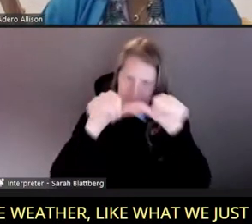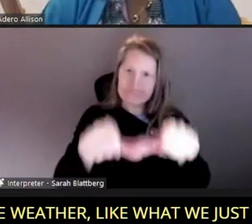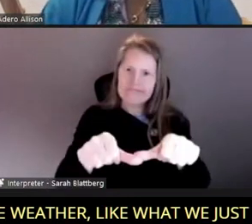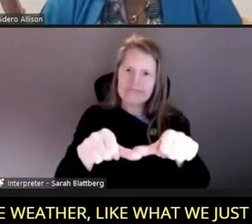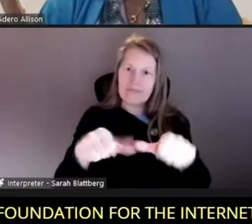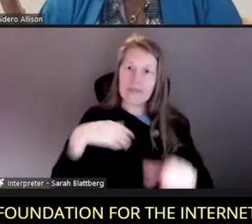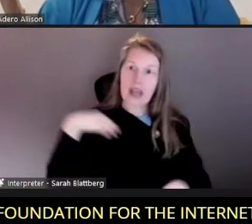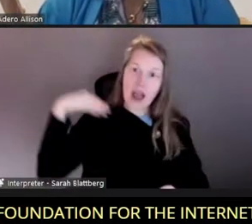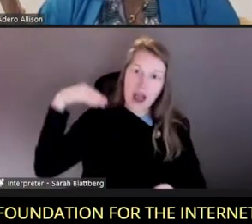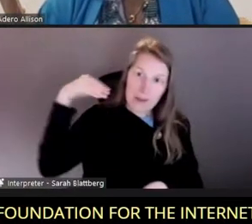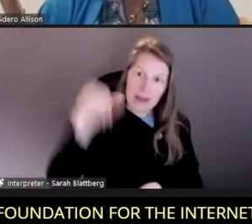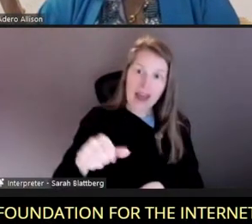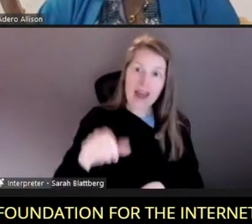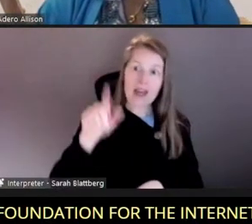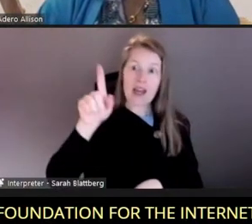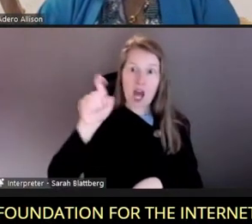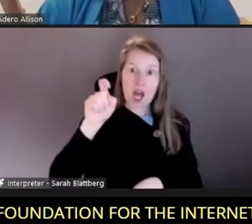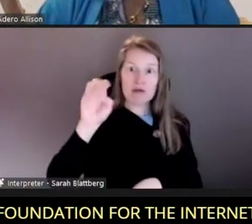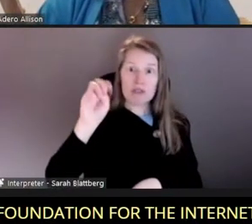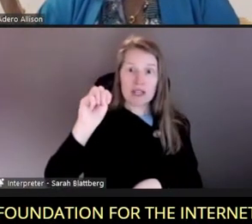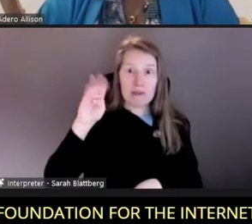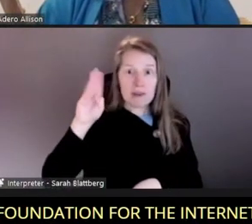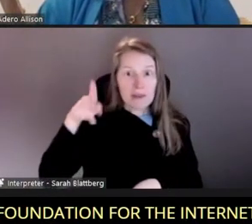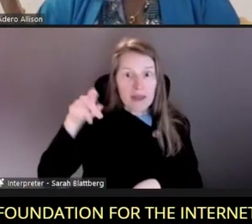paying for 100 MIPS, I want 100 MIPS, period.